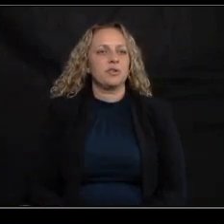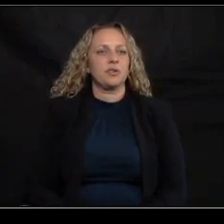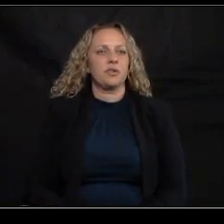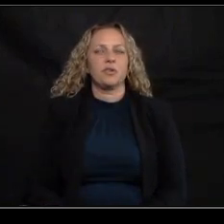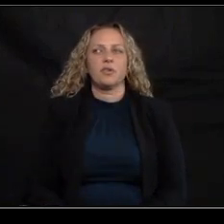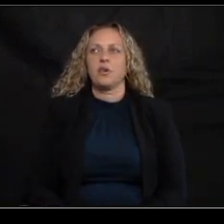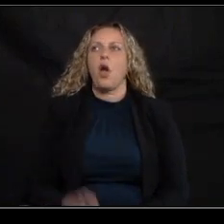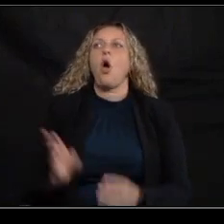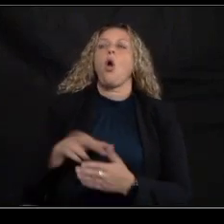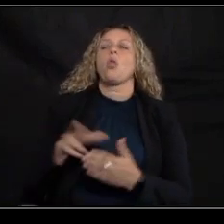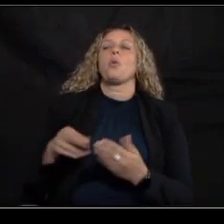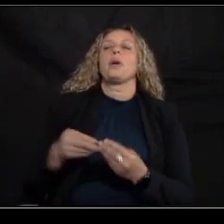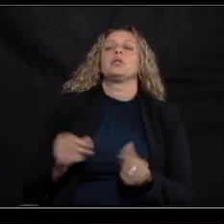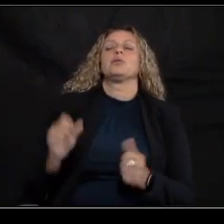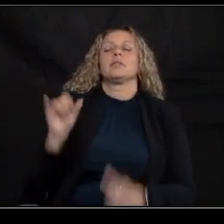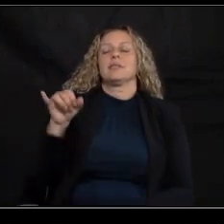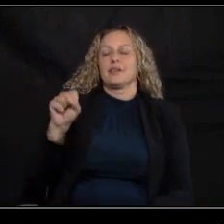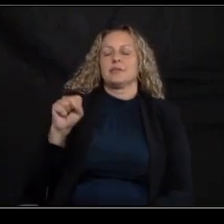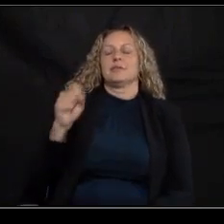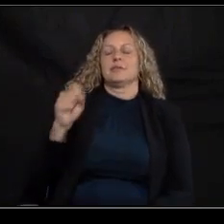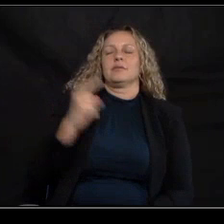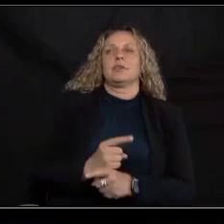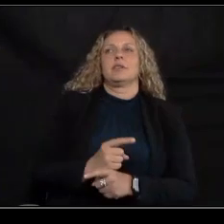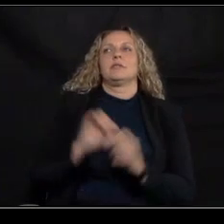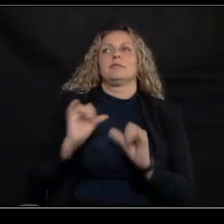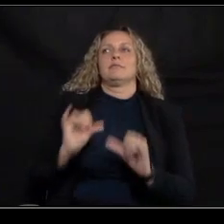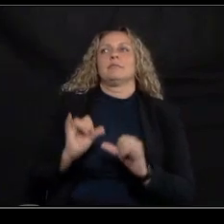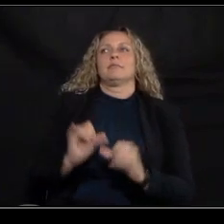The resolution. Yes.